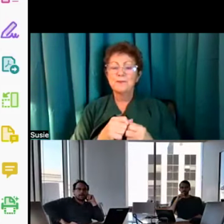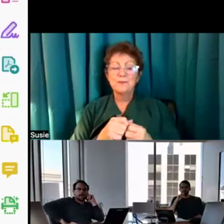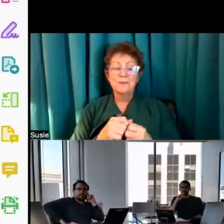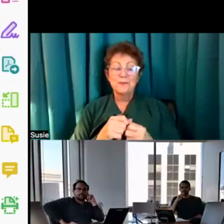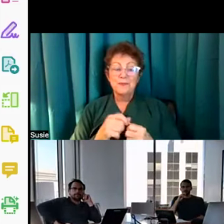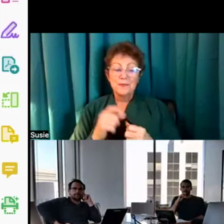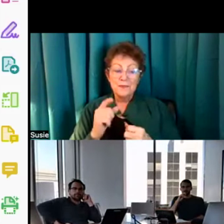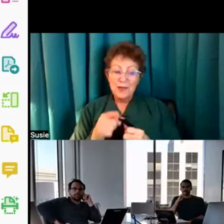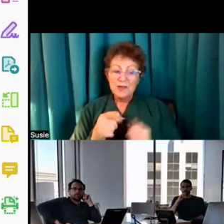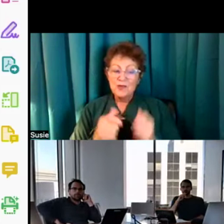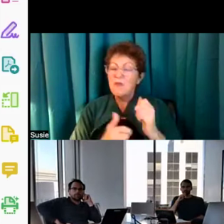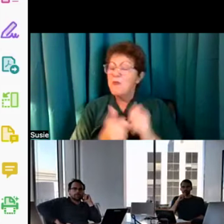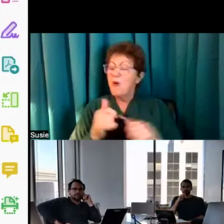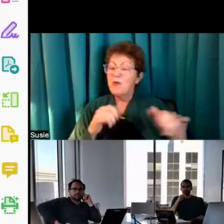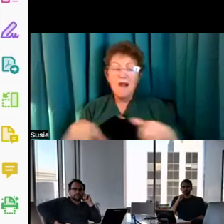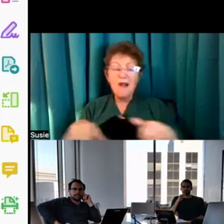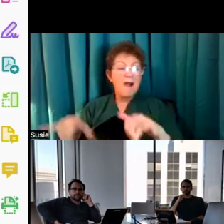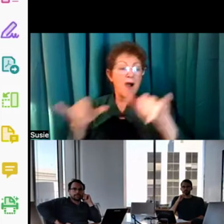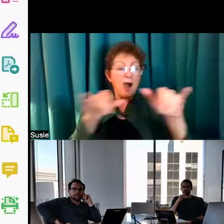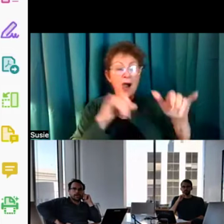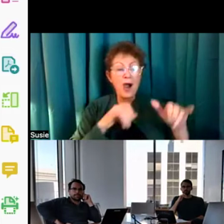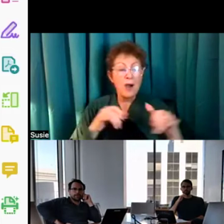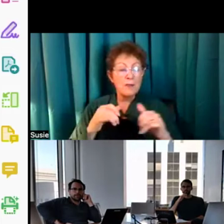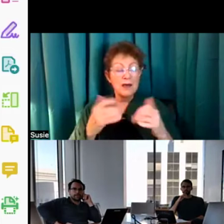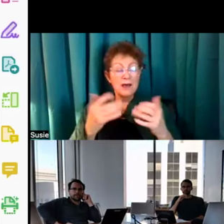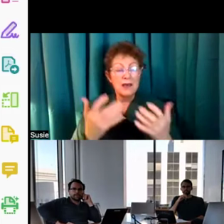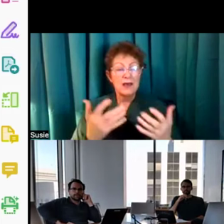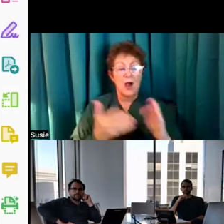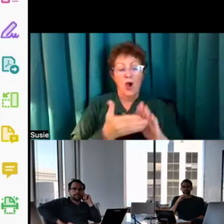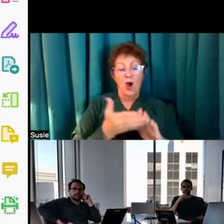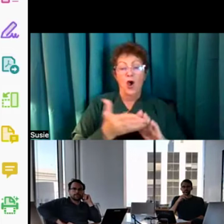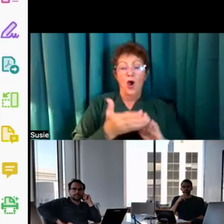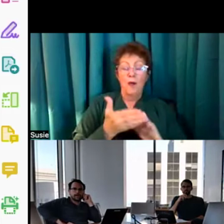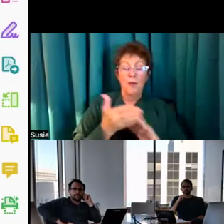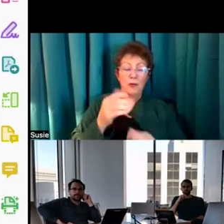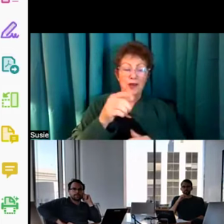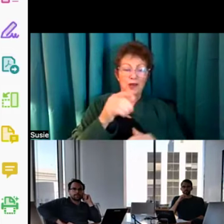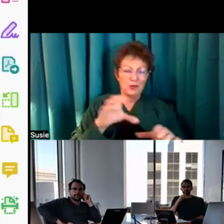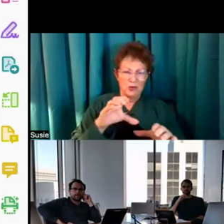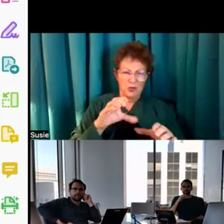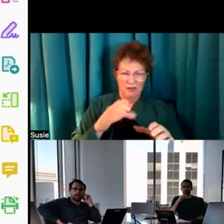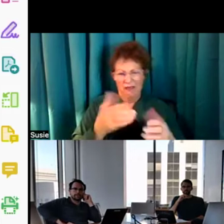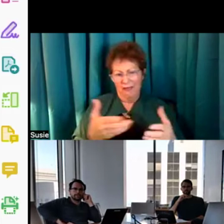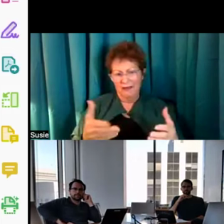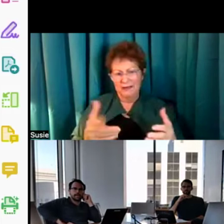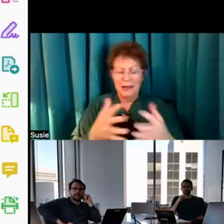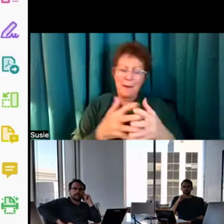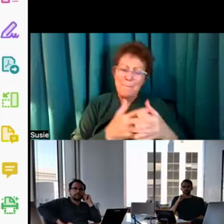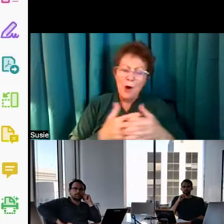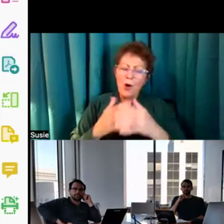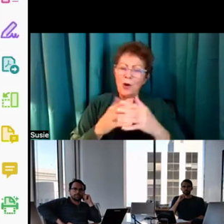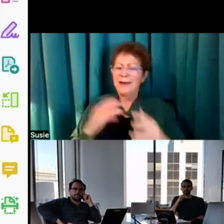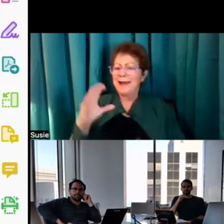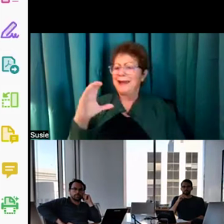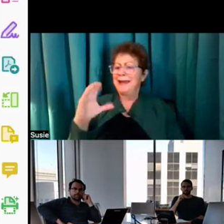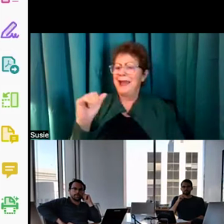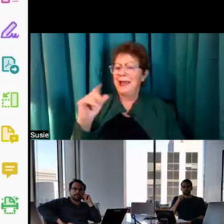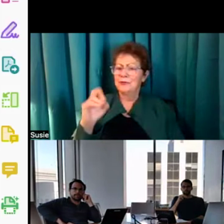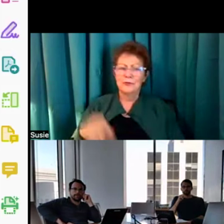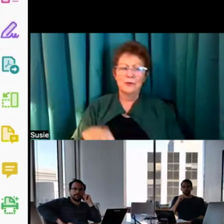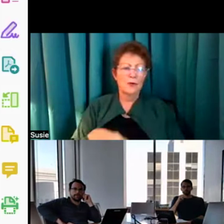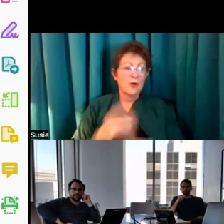most common for organizations that are like operating and doing stuff like the American Cancer Society,